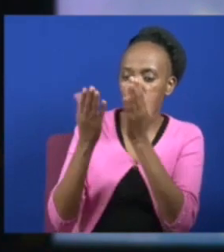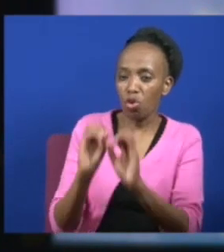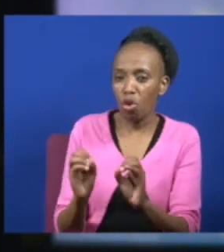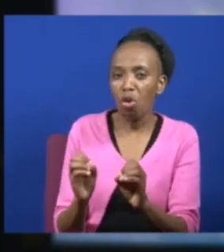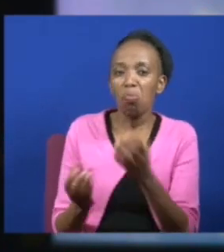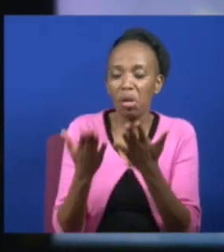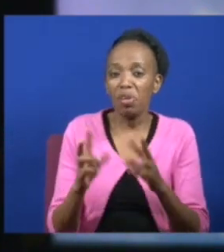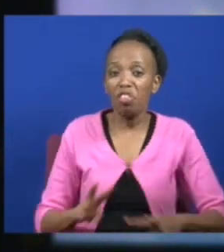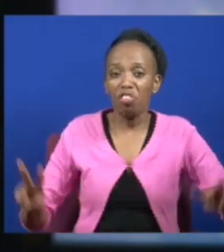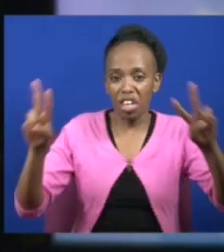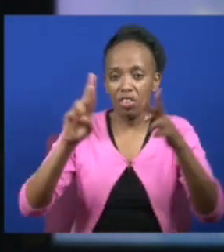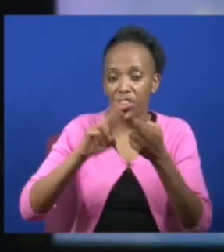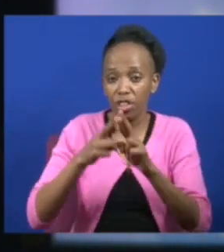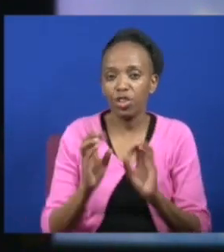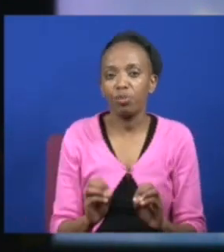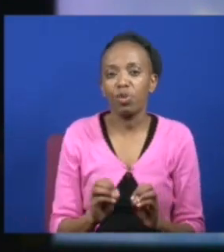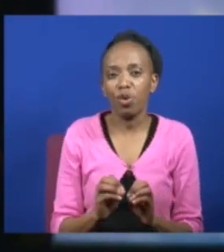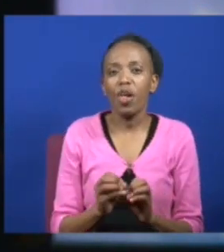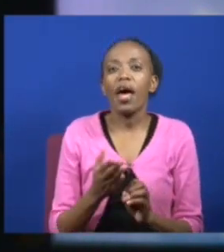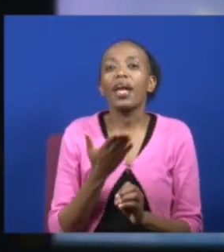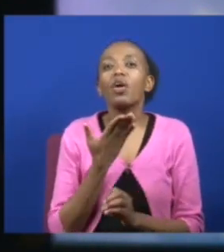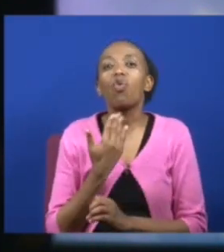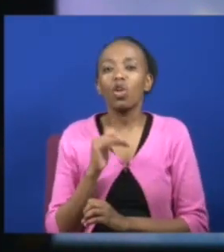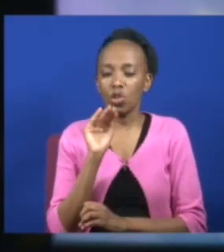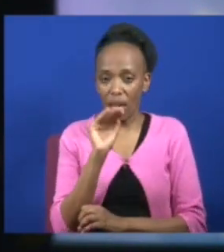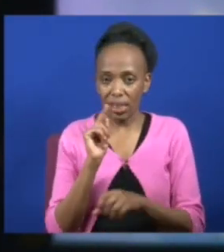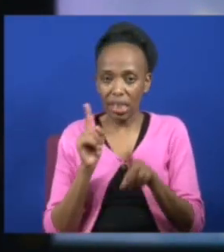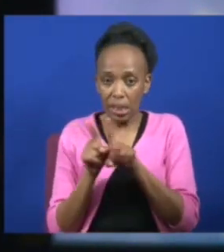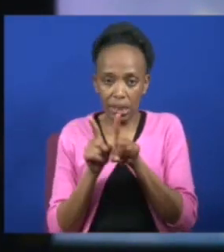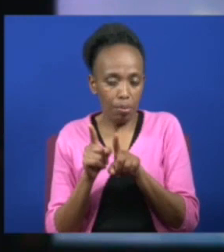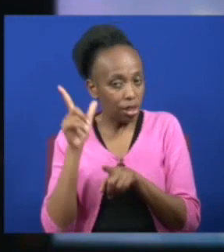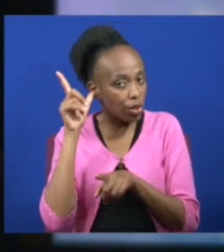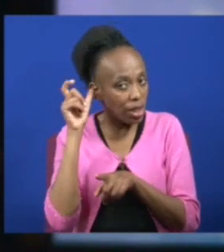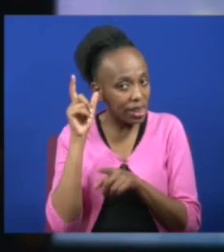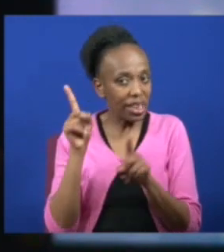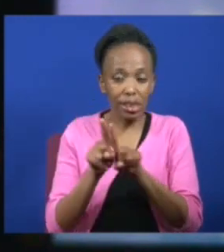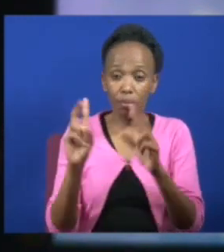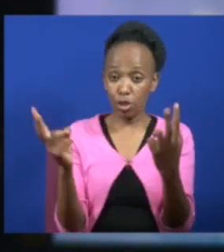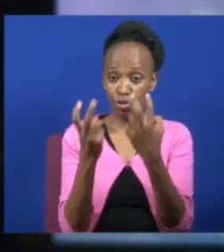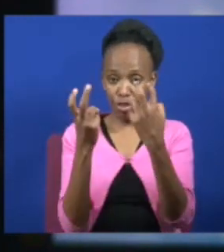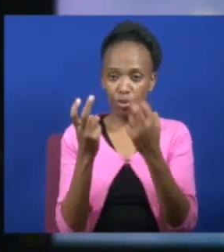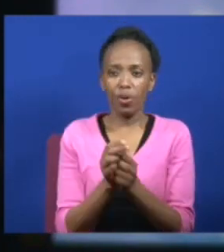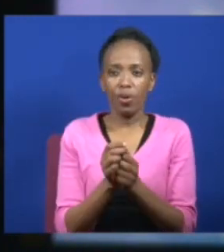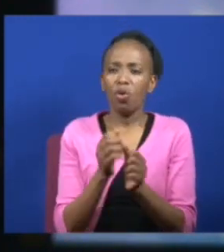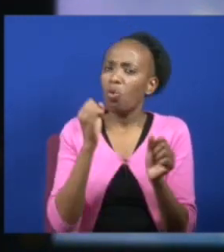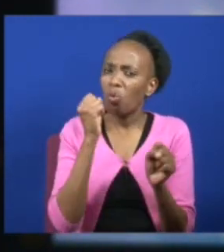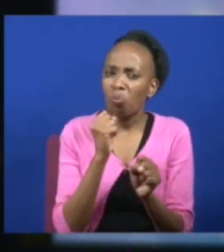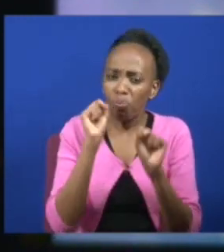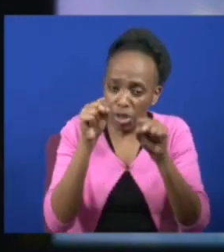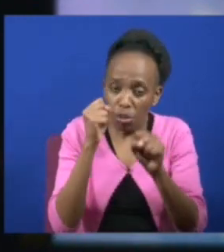not value them. And I would ask, even as you listen to me, as you view, has